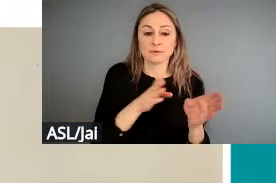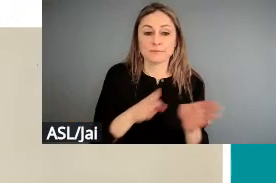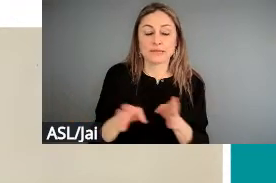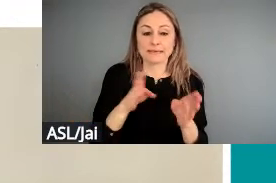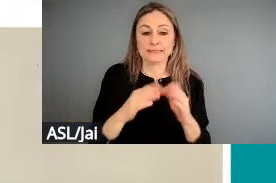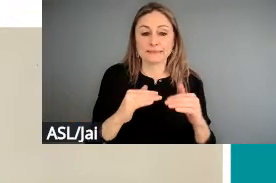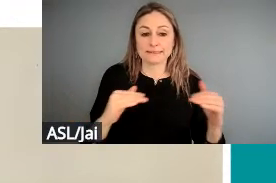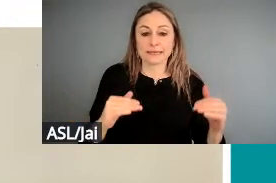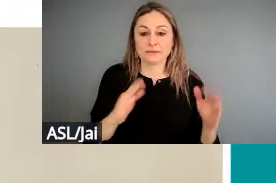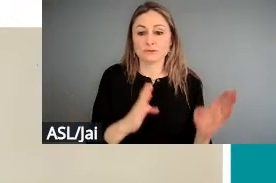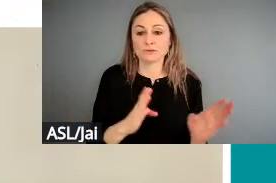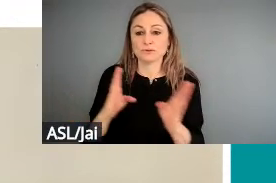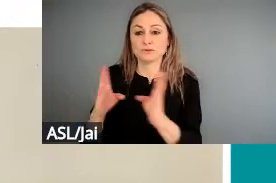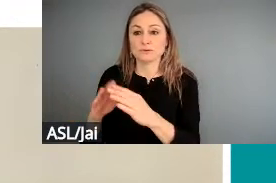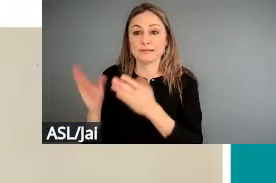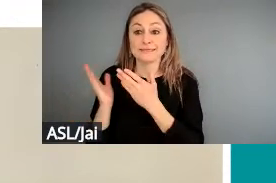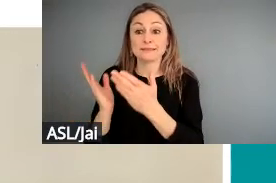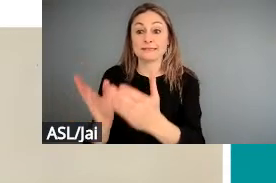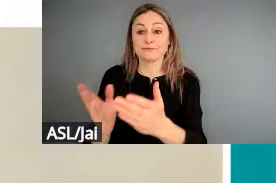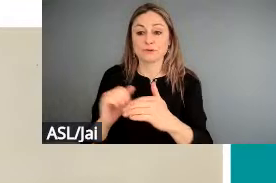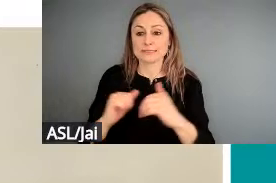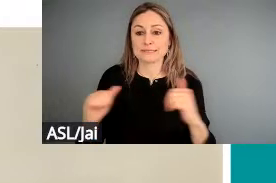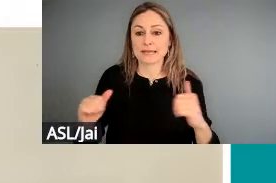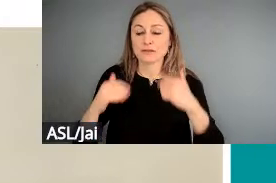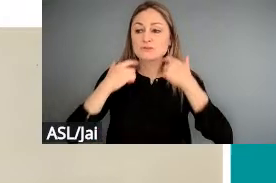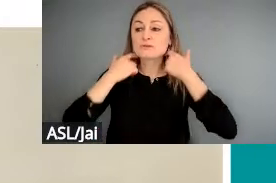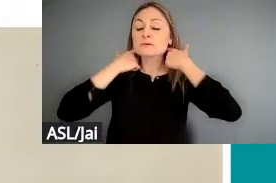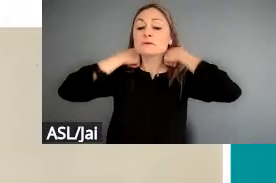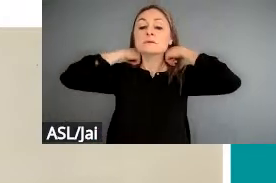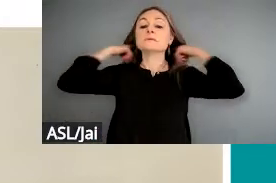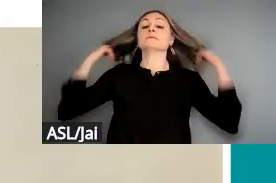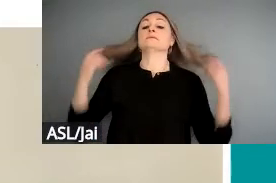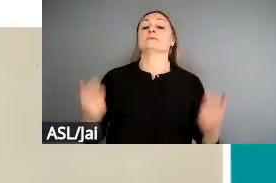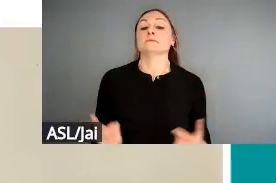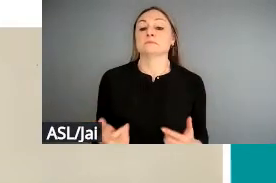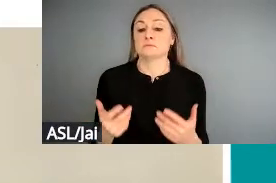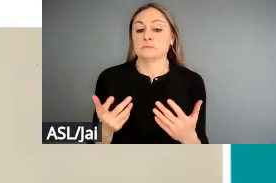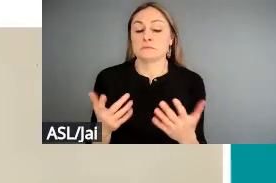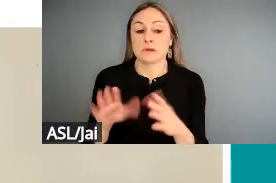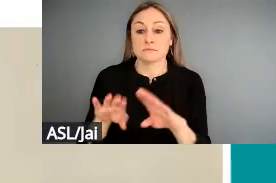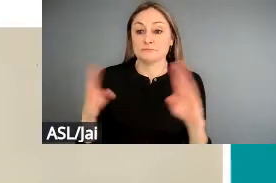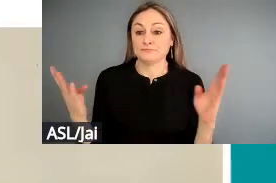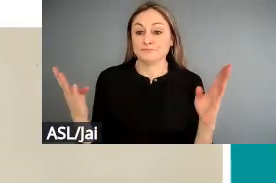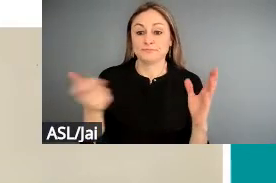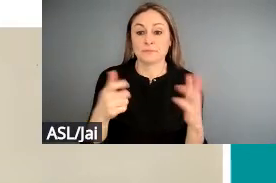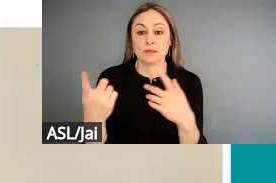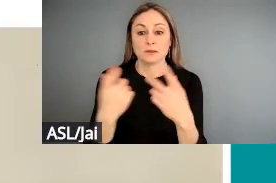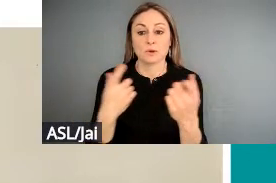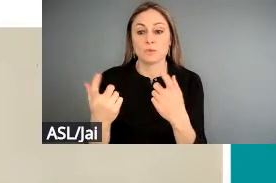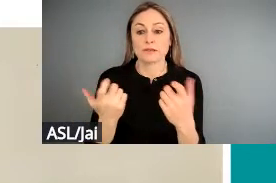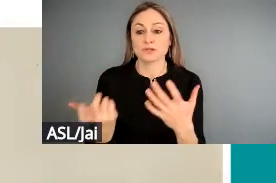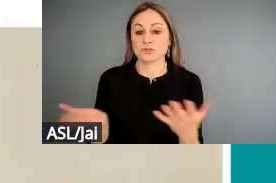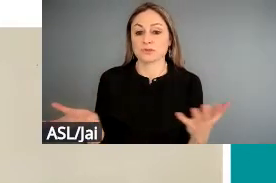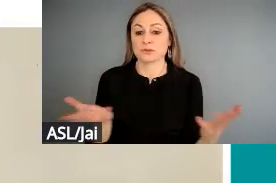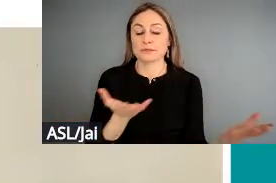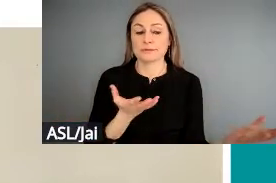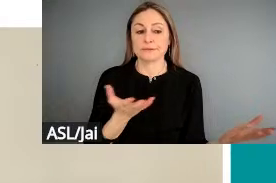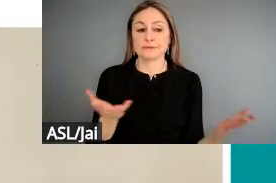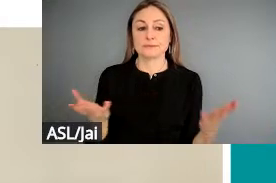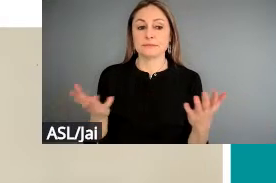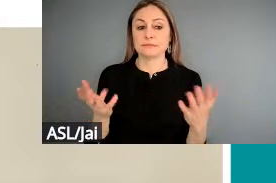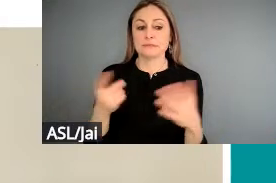little bit of that delivery stage. So with that, I'll open it up for if there's any questions or if anything was